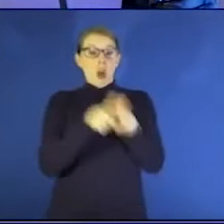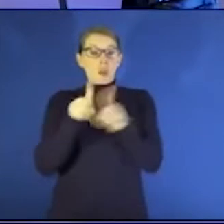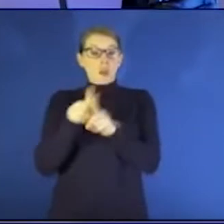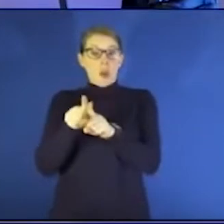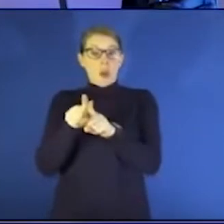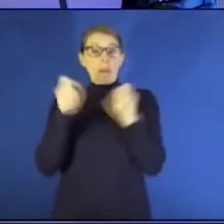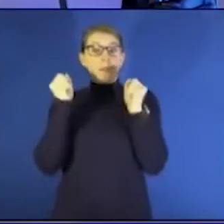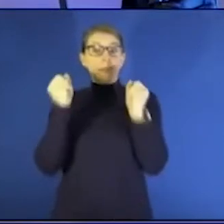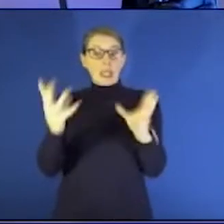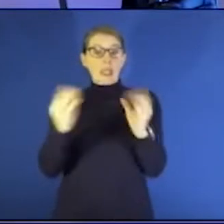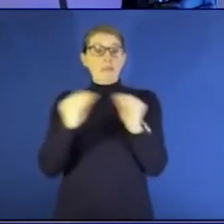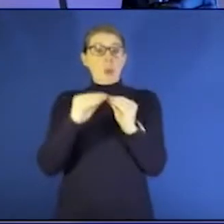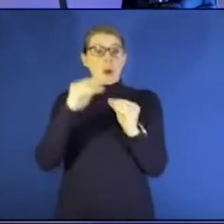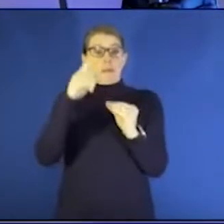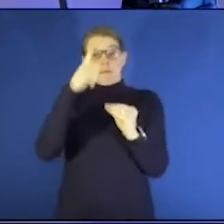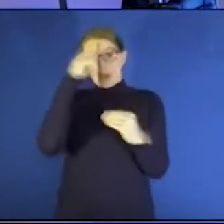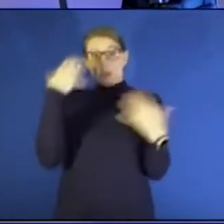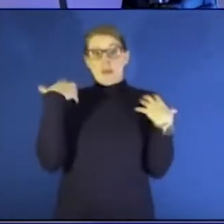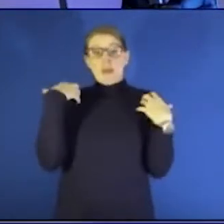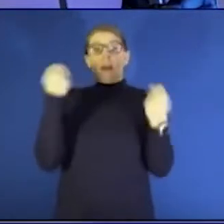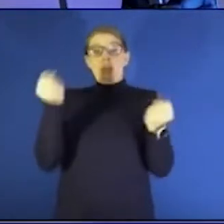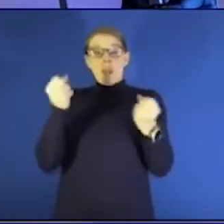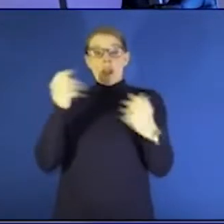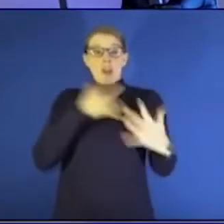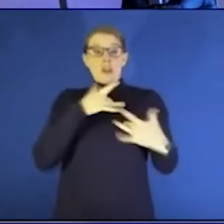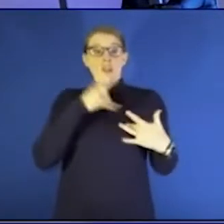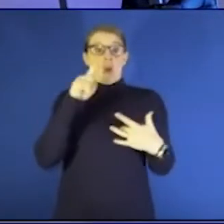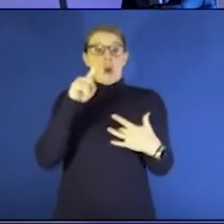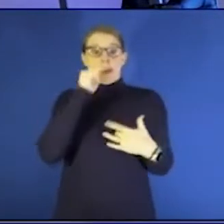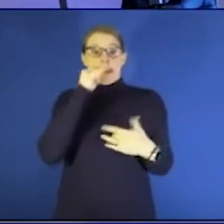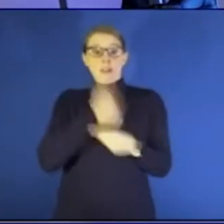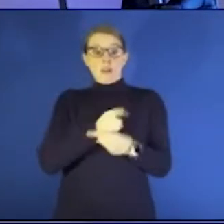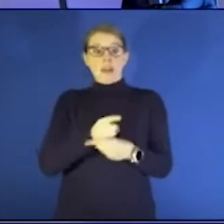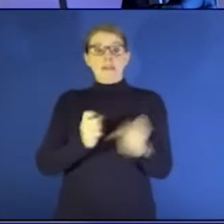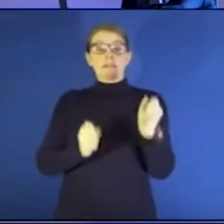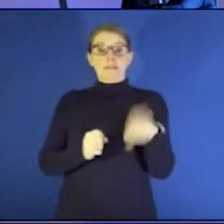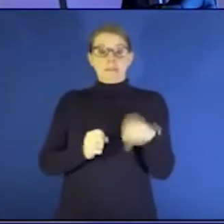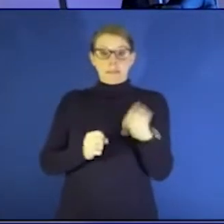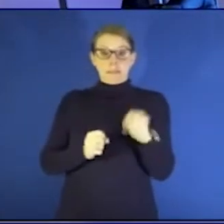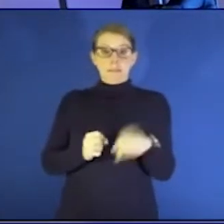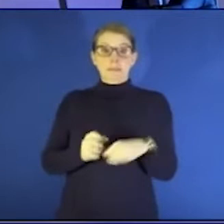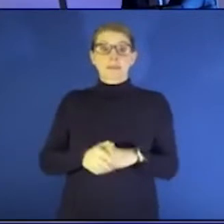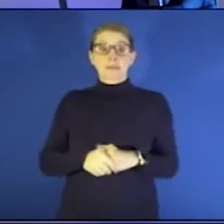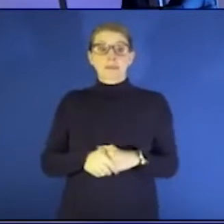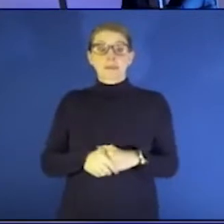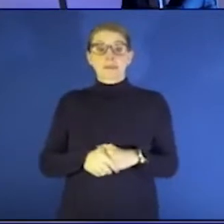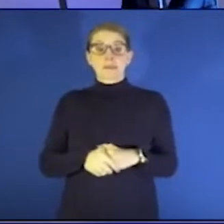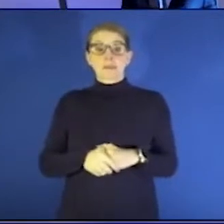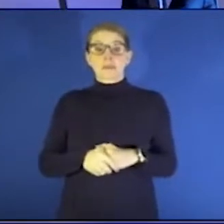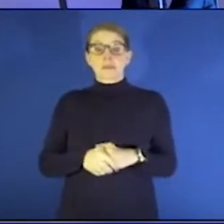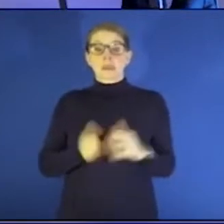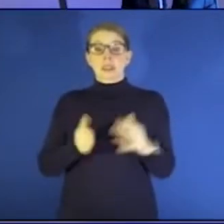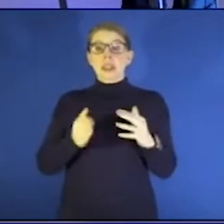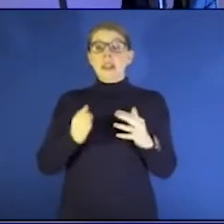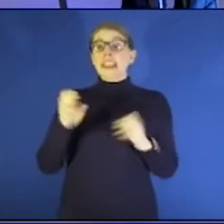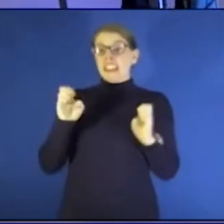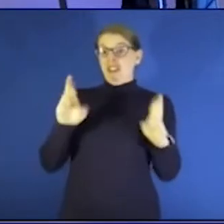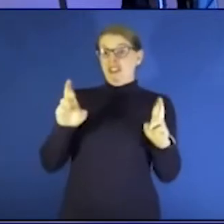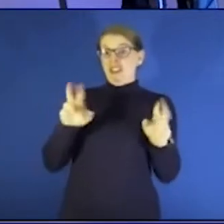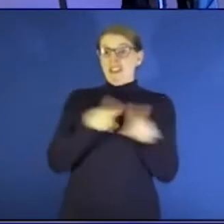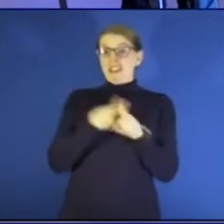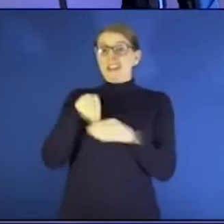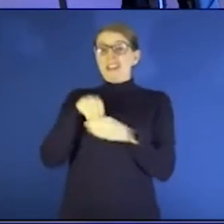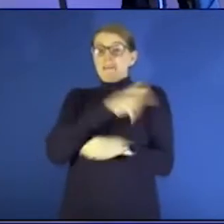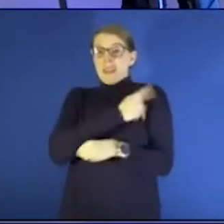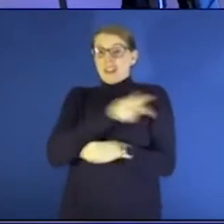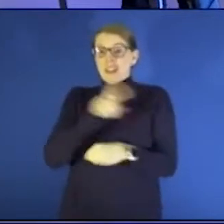health concerns for kids. We really are. We, through our emergency room and then also in the inpatient units, we have a